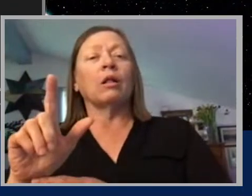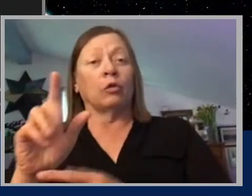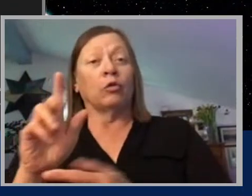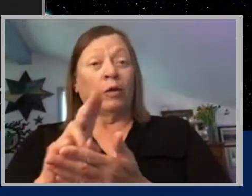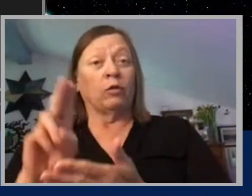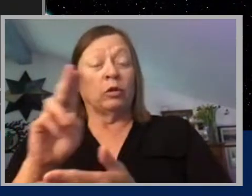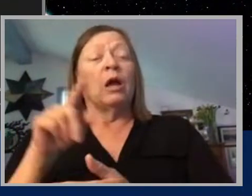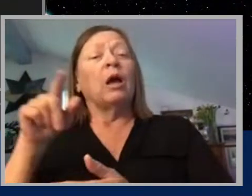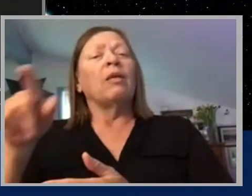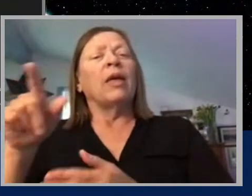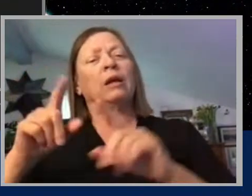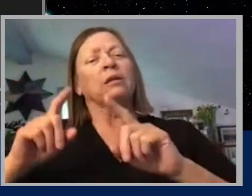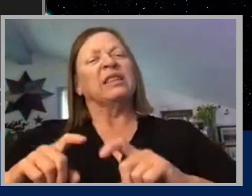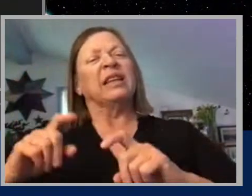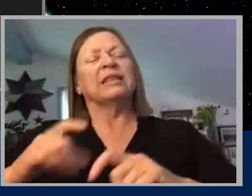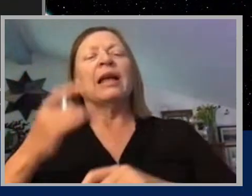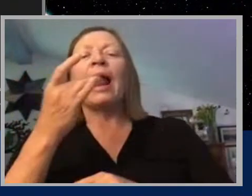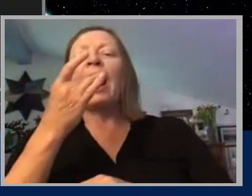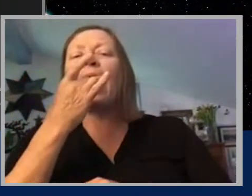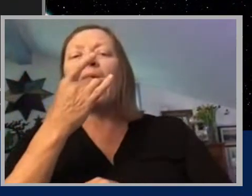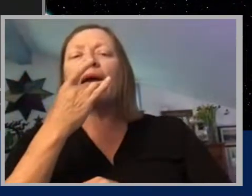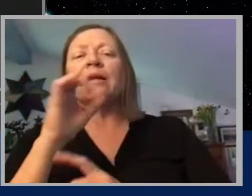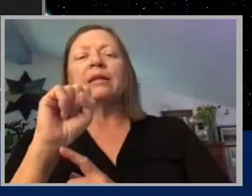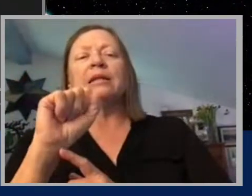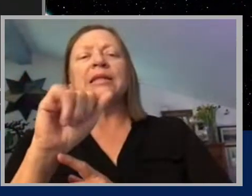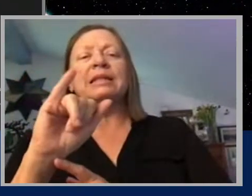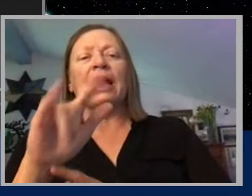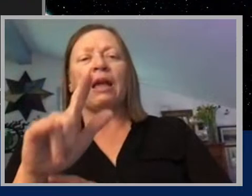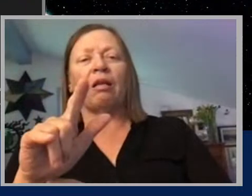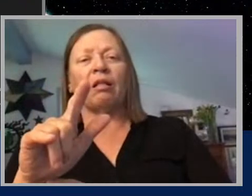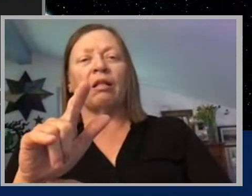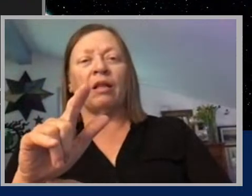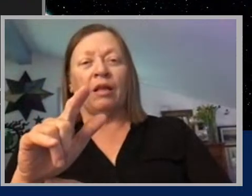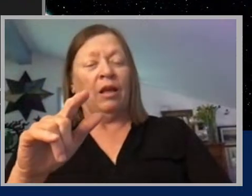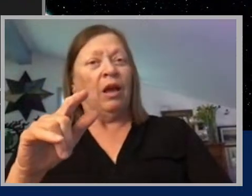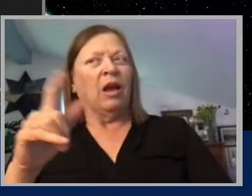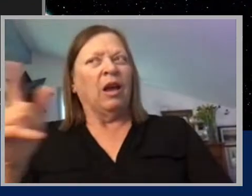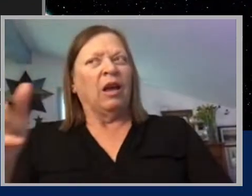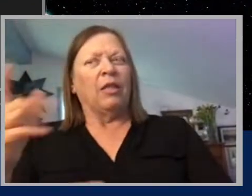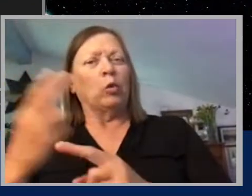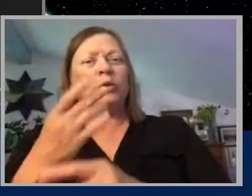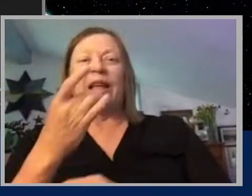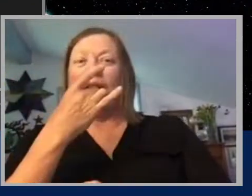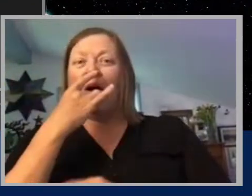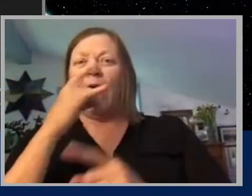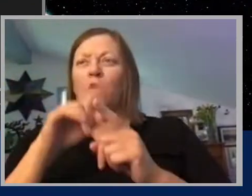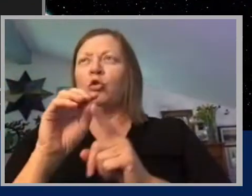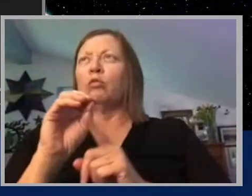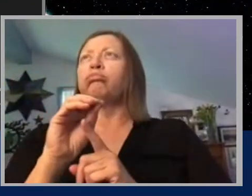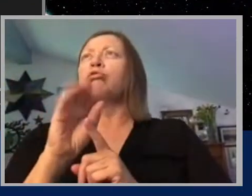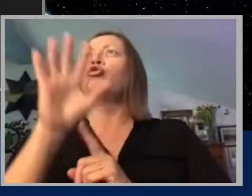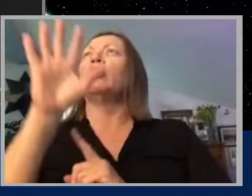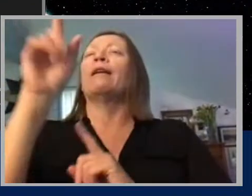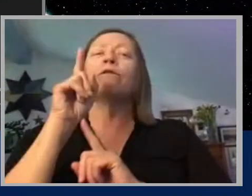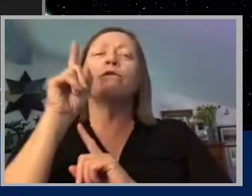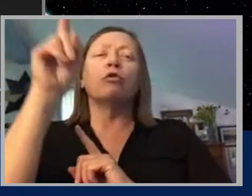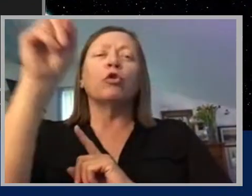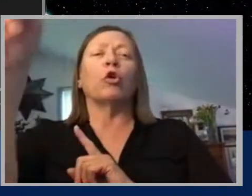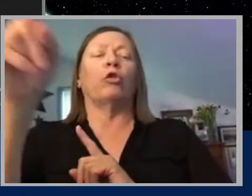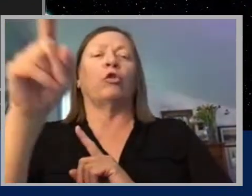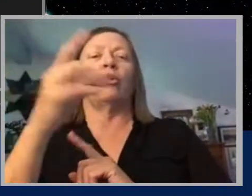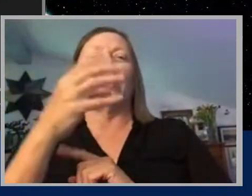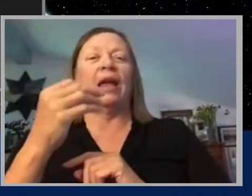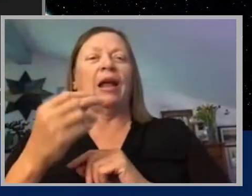of being able to use light to project CubeSats or project anything really further away and at higher speeds, and specifically